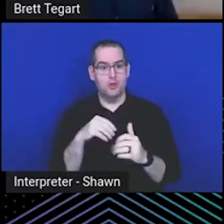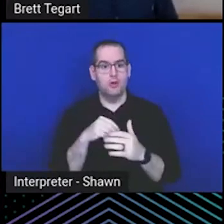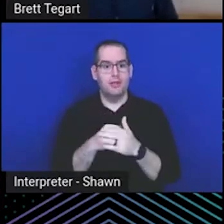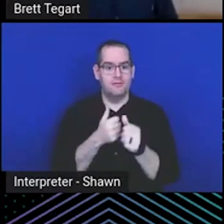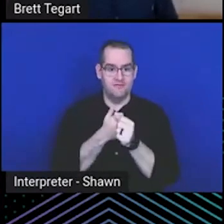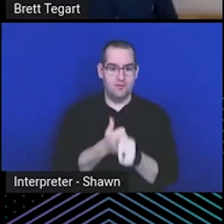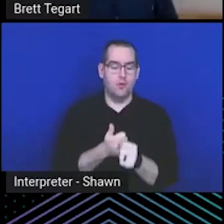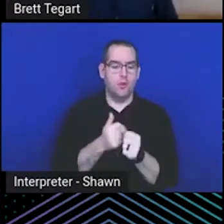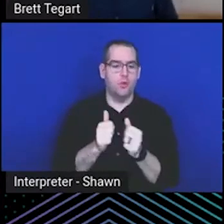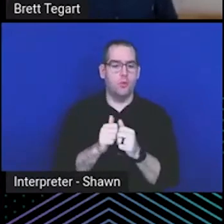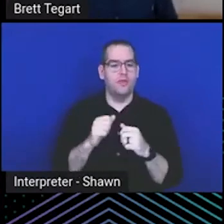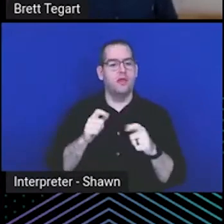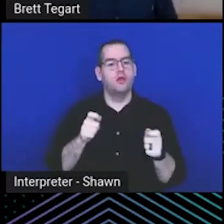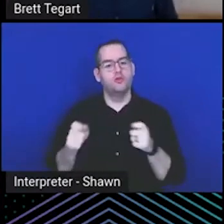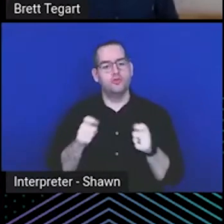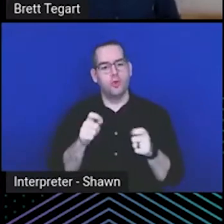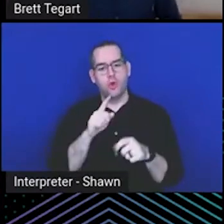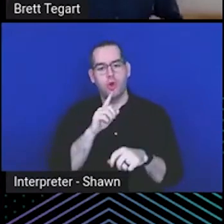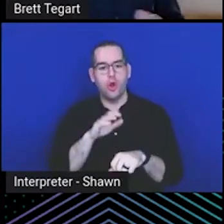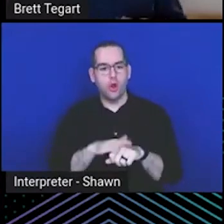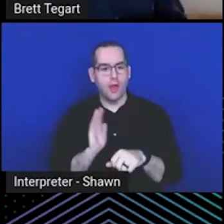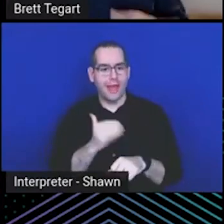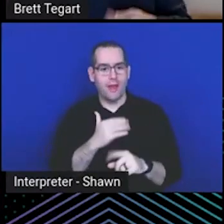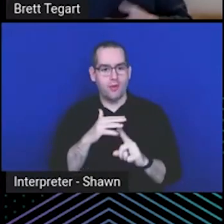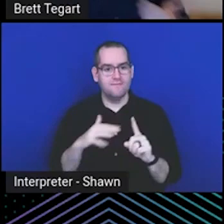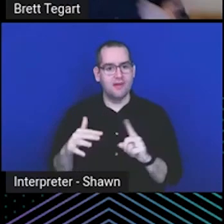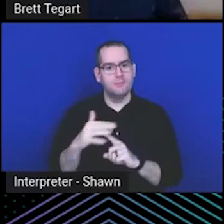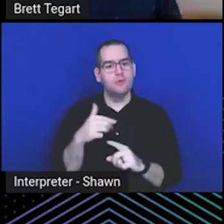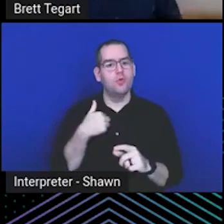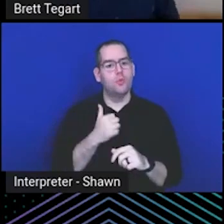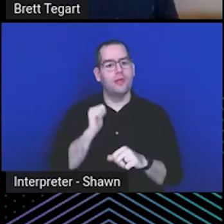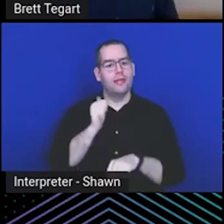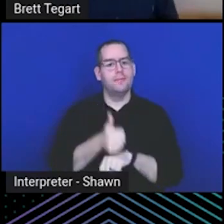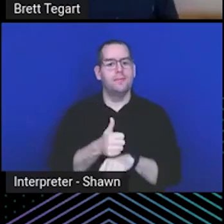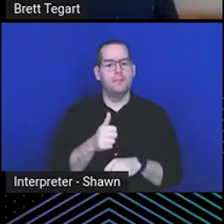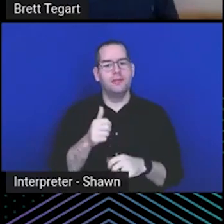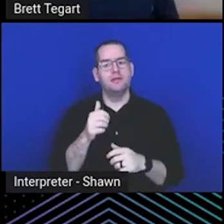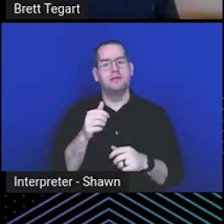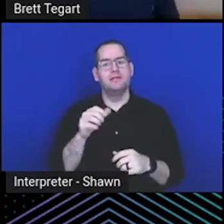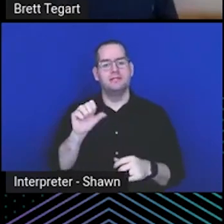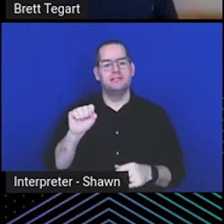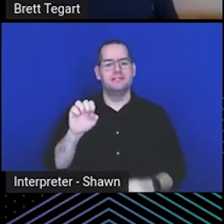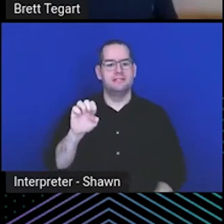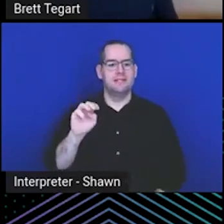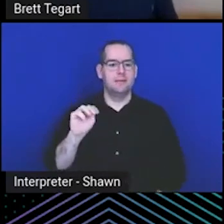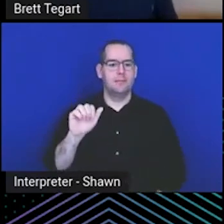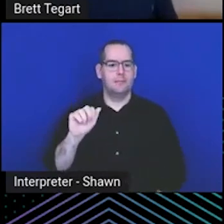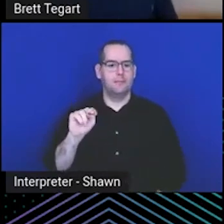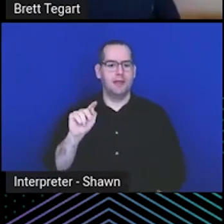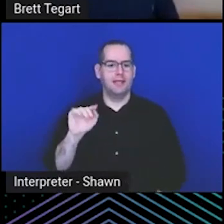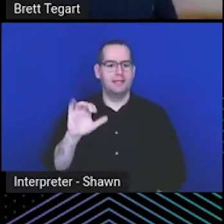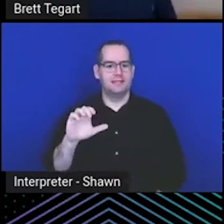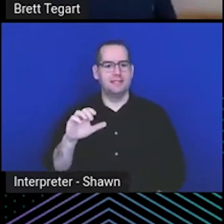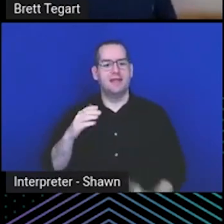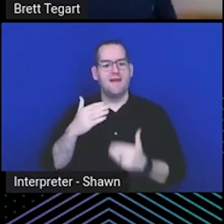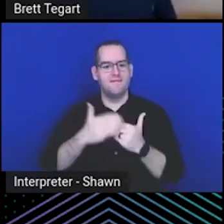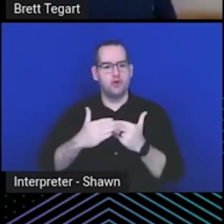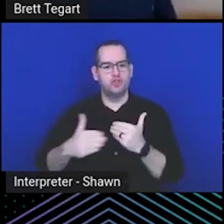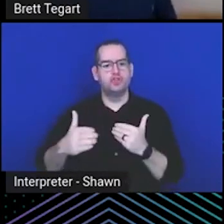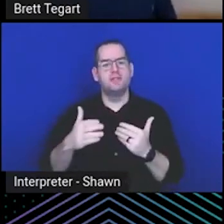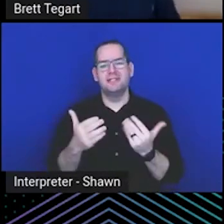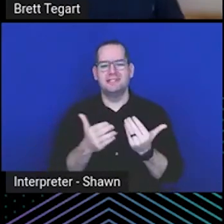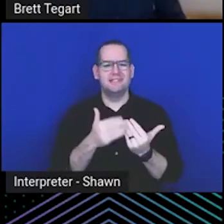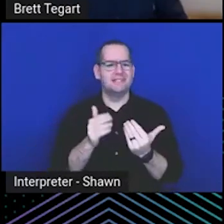with the controls on our environment, we implemented semantic versioning. This is a fairly simple system. It's used widely in